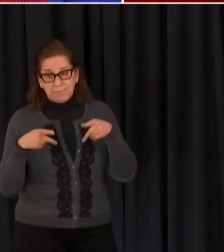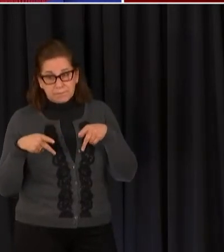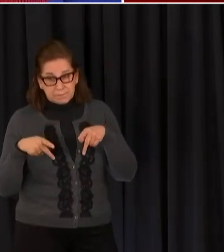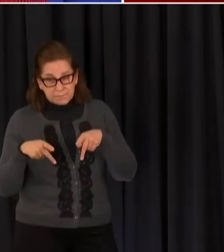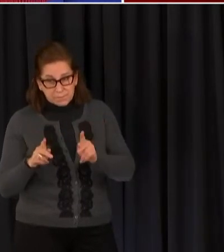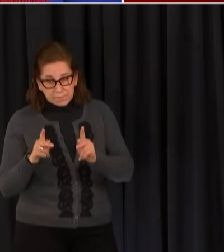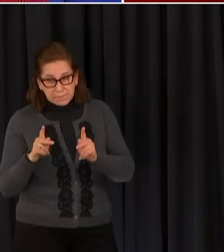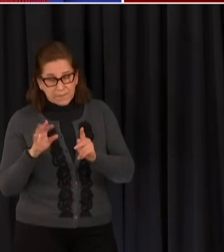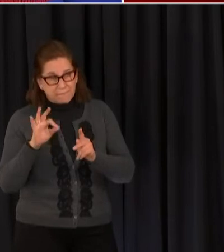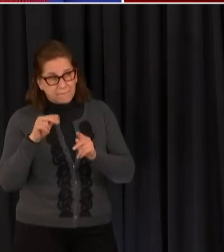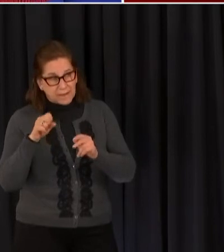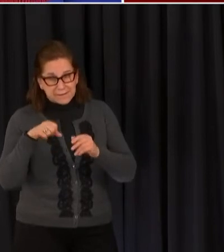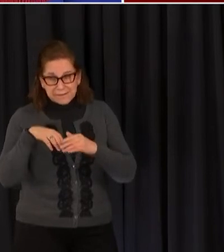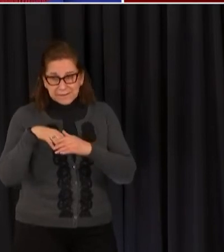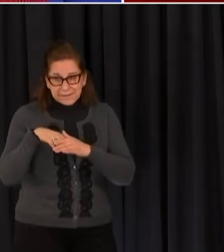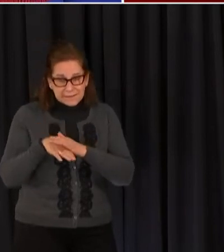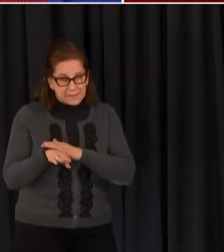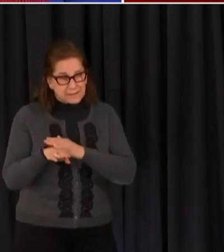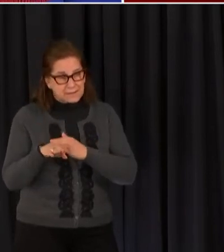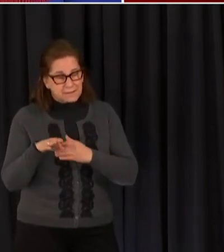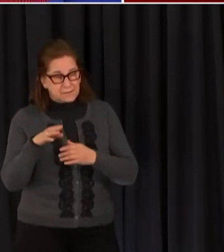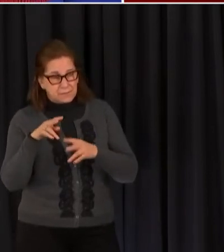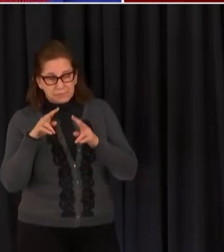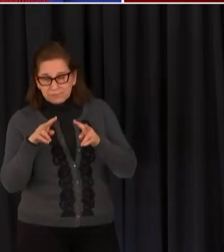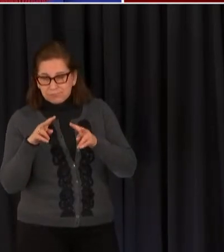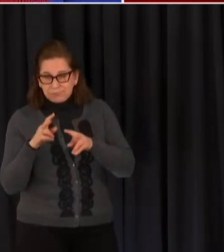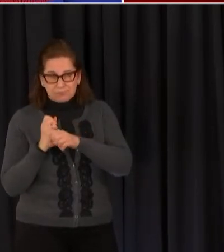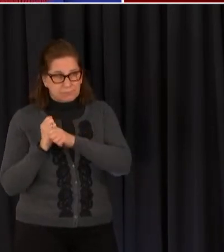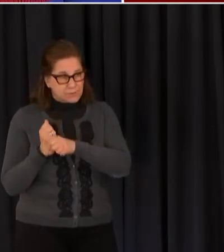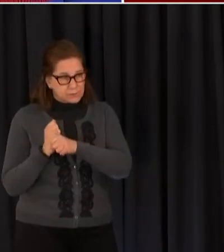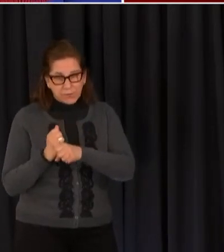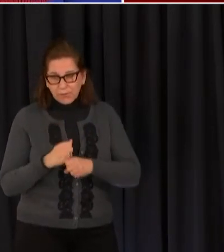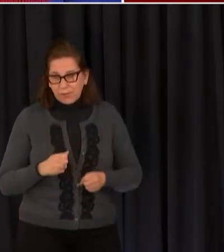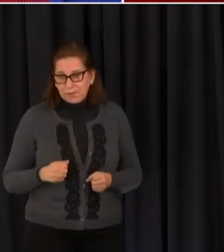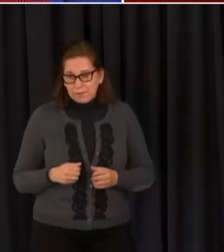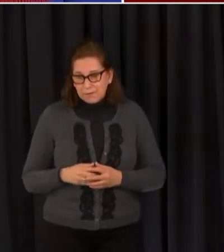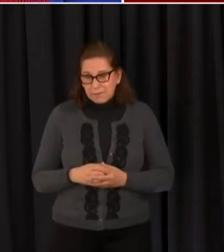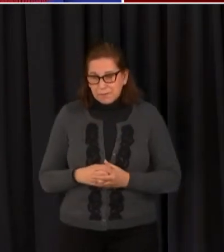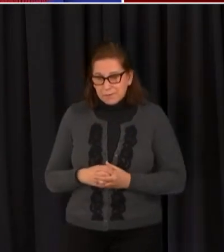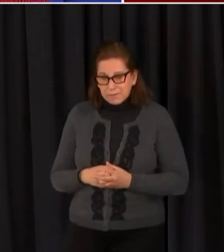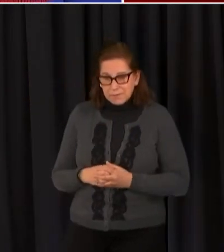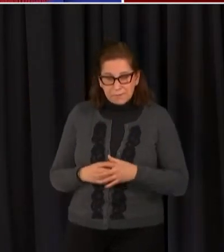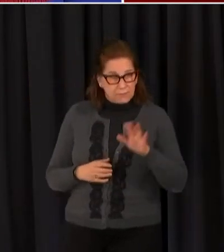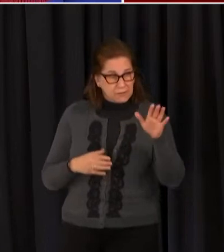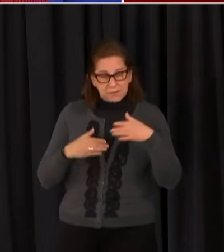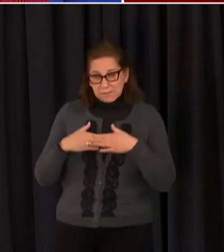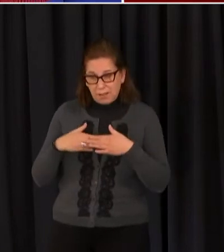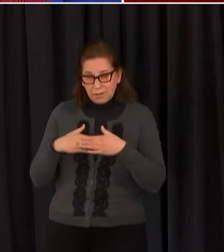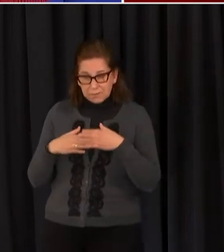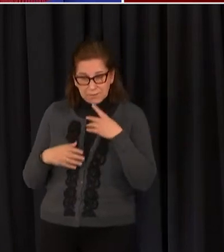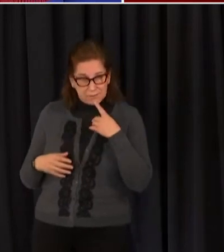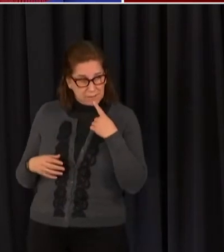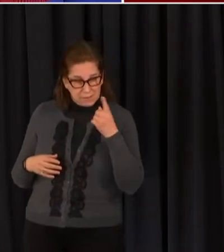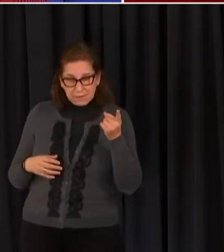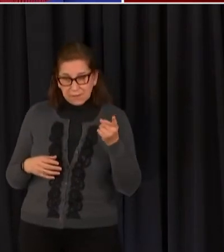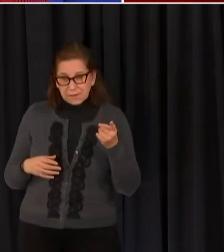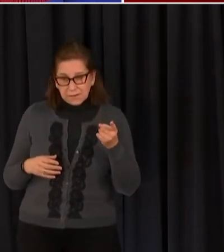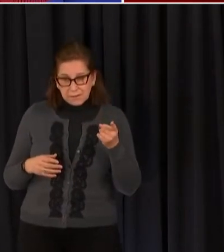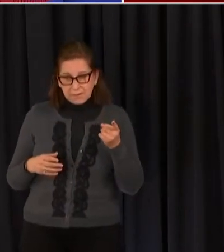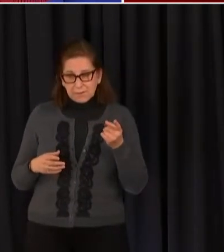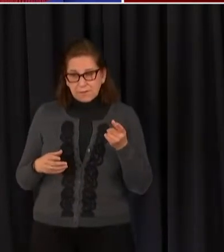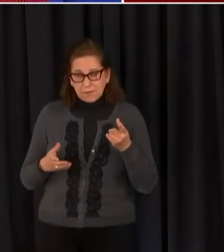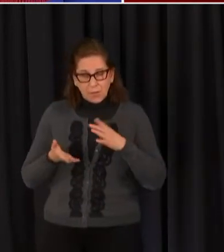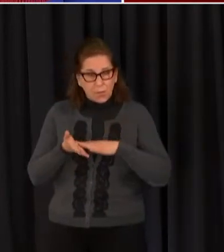be reassessed in time for opening day, Yes. which is April 1st. According to the slide, it appears you won't look at